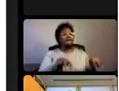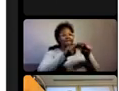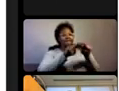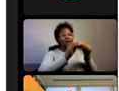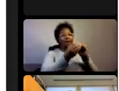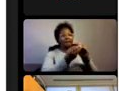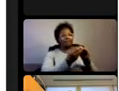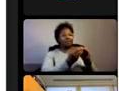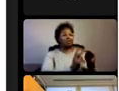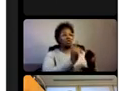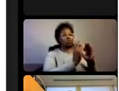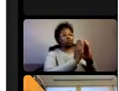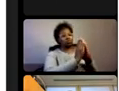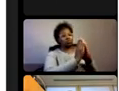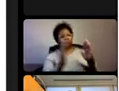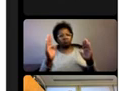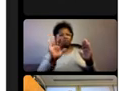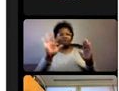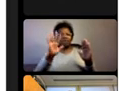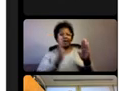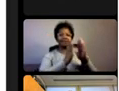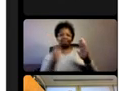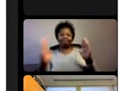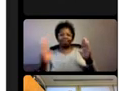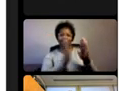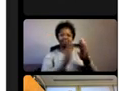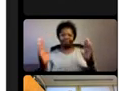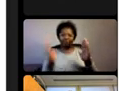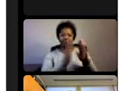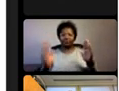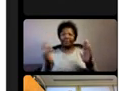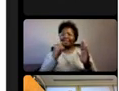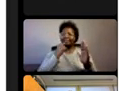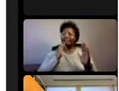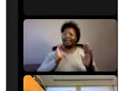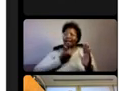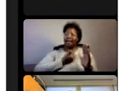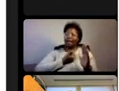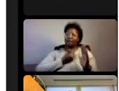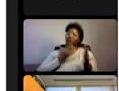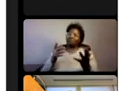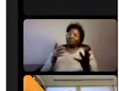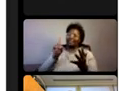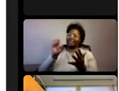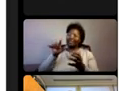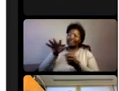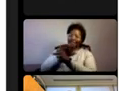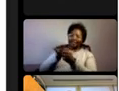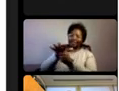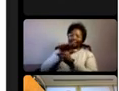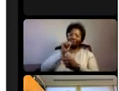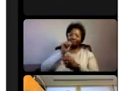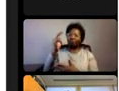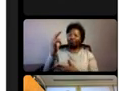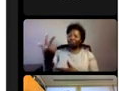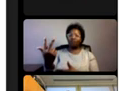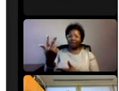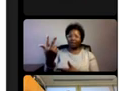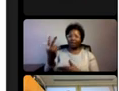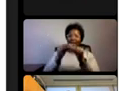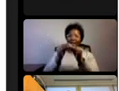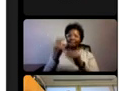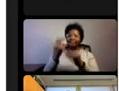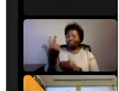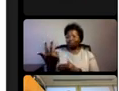5. So for our purposes, let's take 3, right? So say Omicron is as contagious